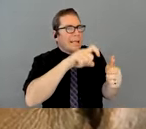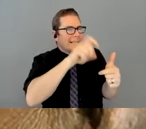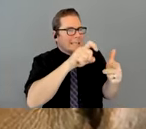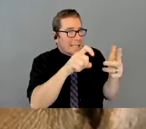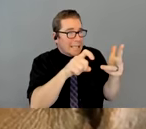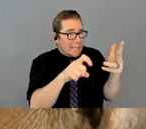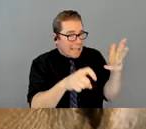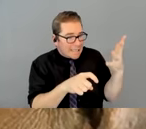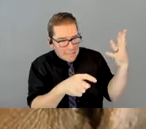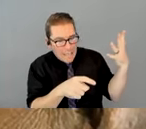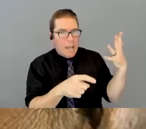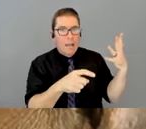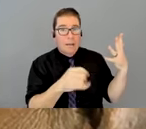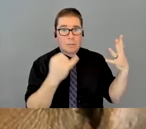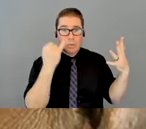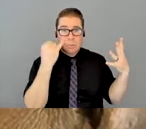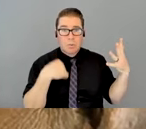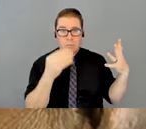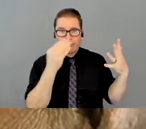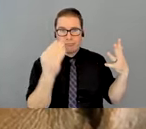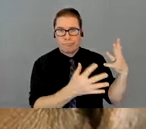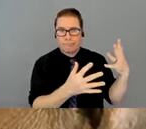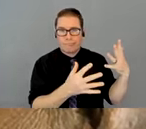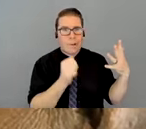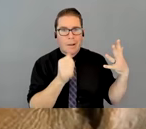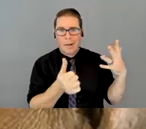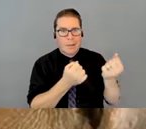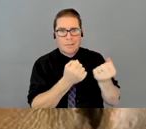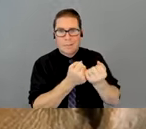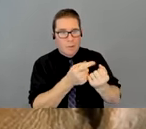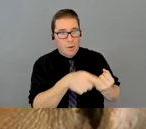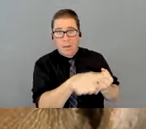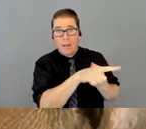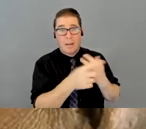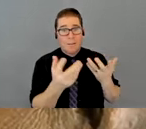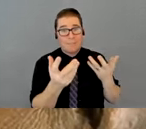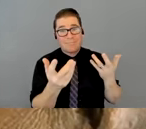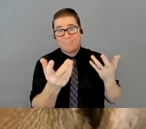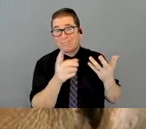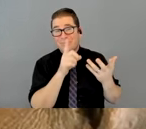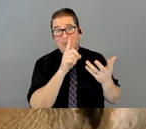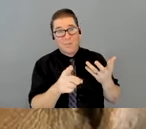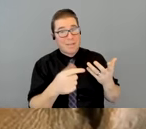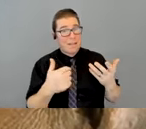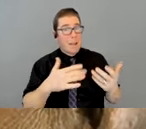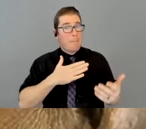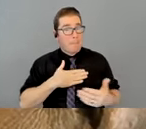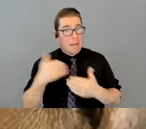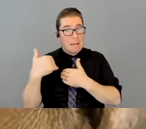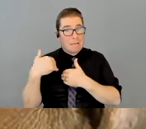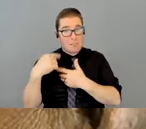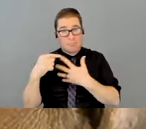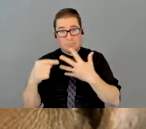that if I don't do something for them, then I'm really not meeting the